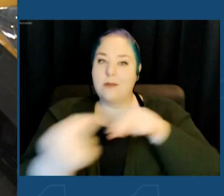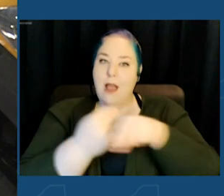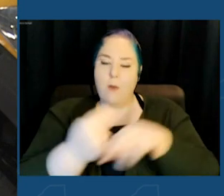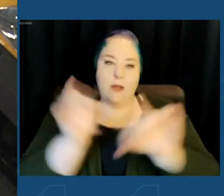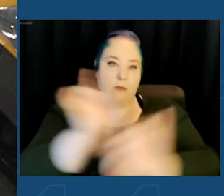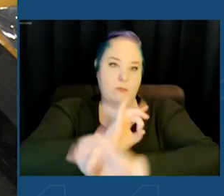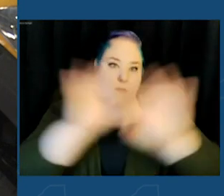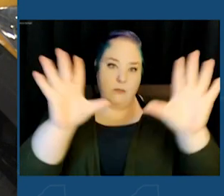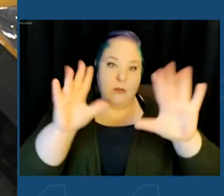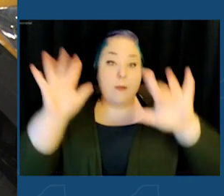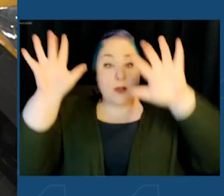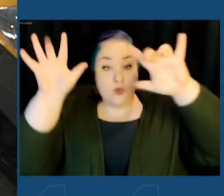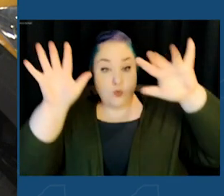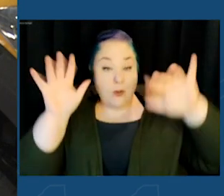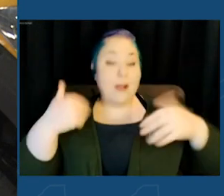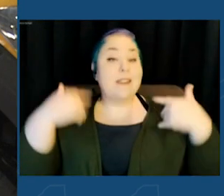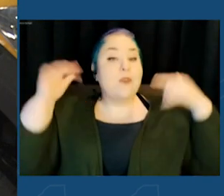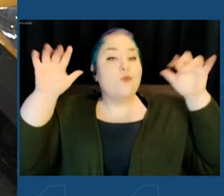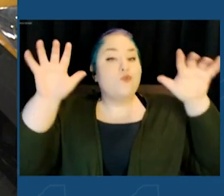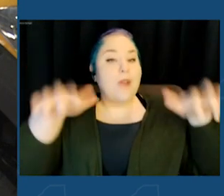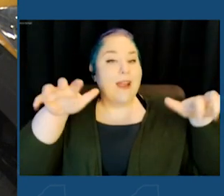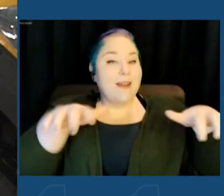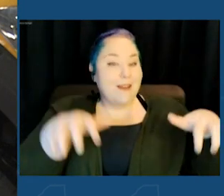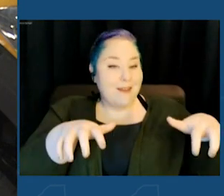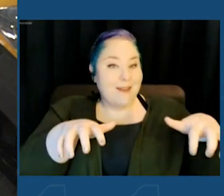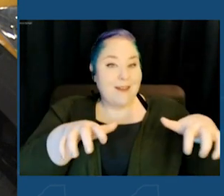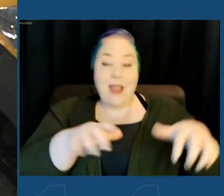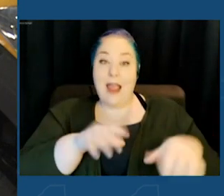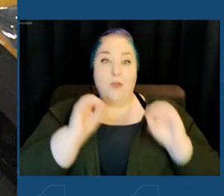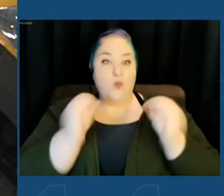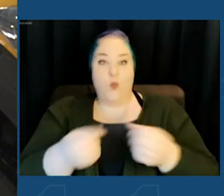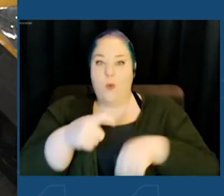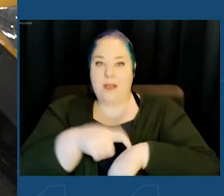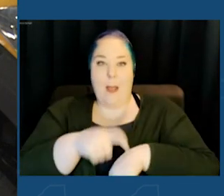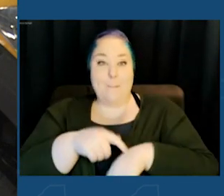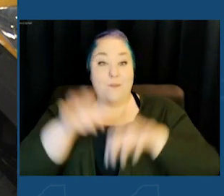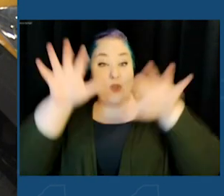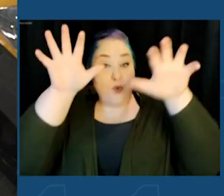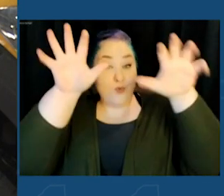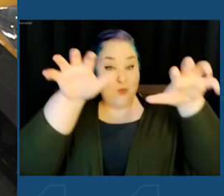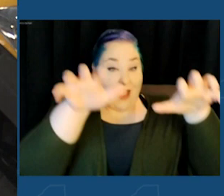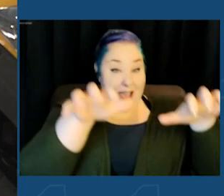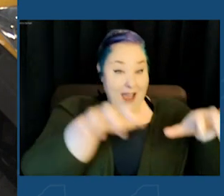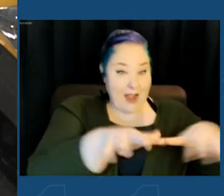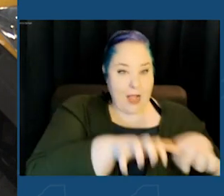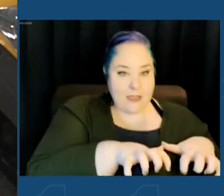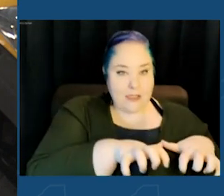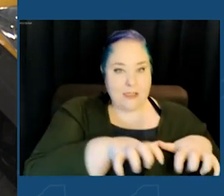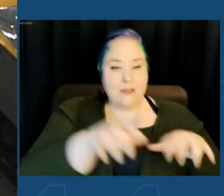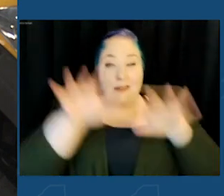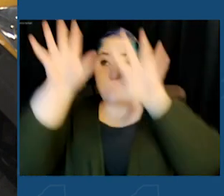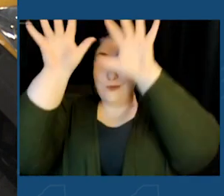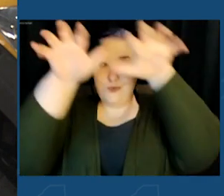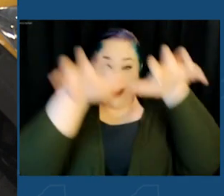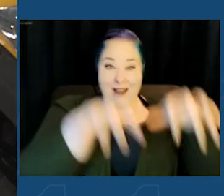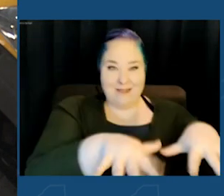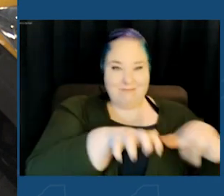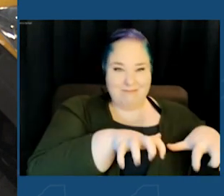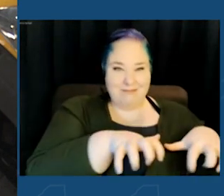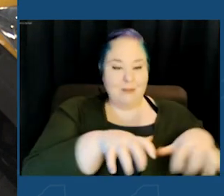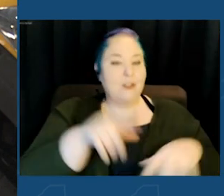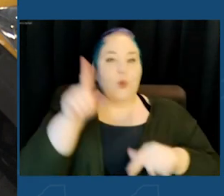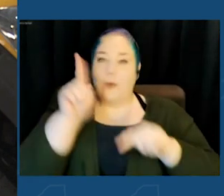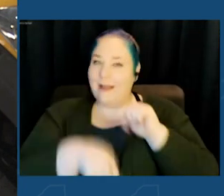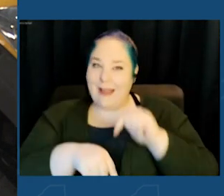and there's barely enough time between the rain and the icing for our snow plows and Crews to be able to Salt the